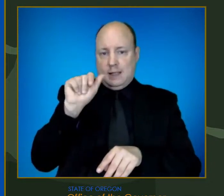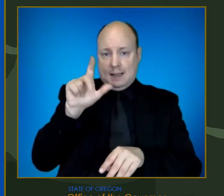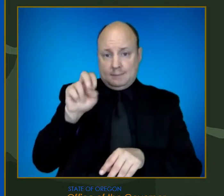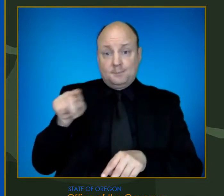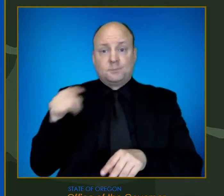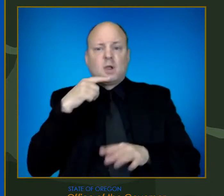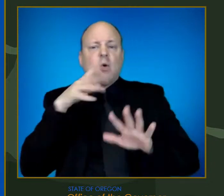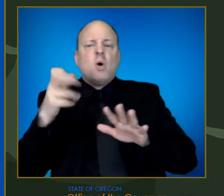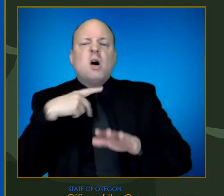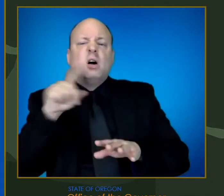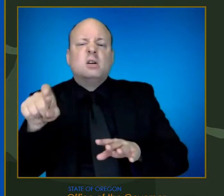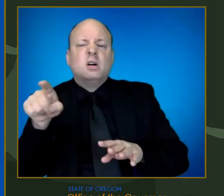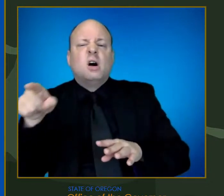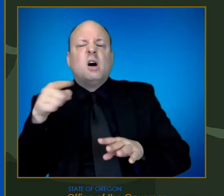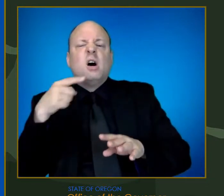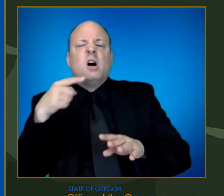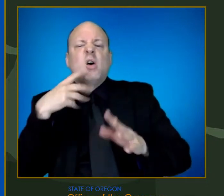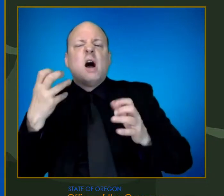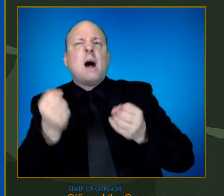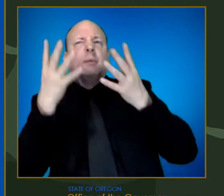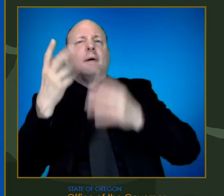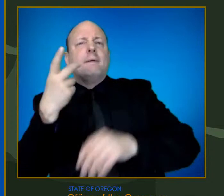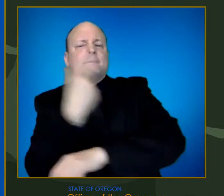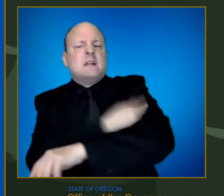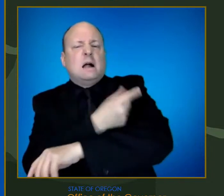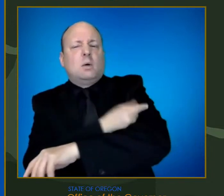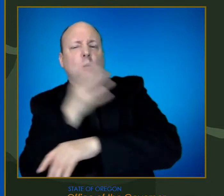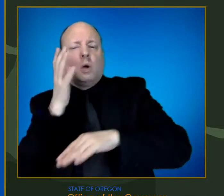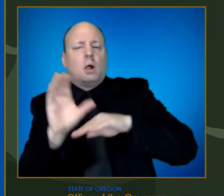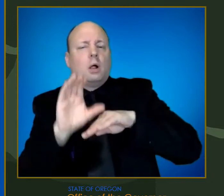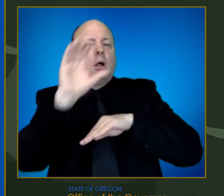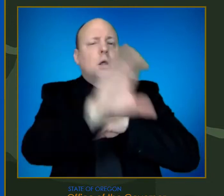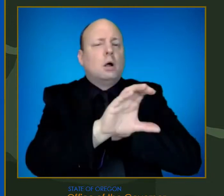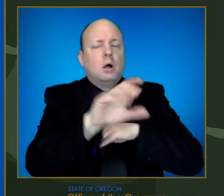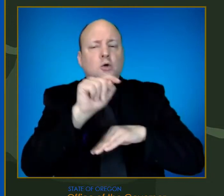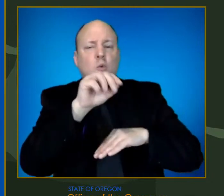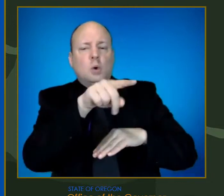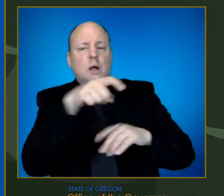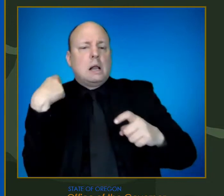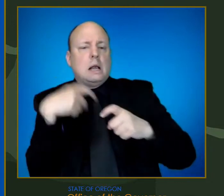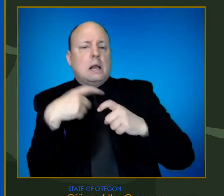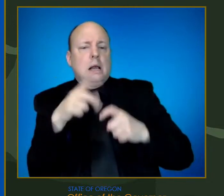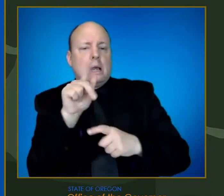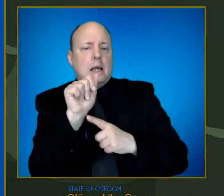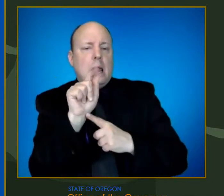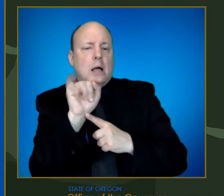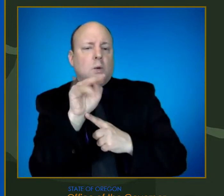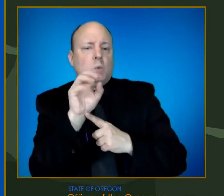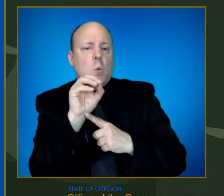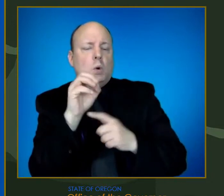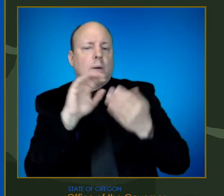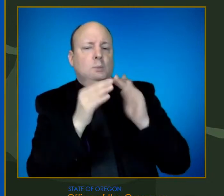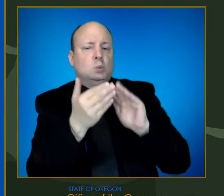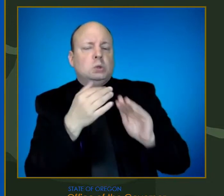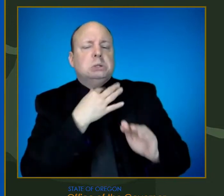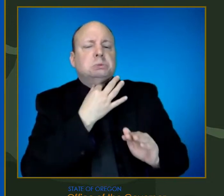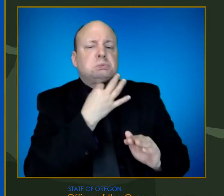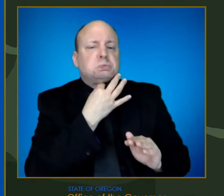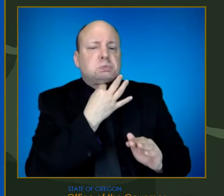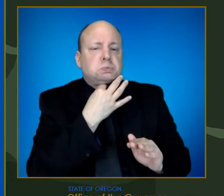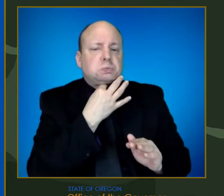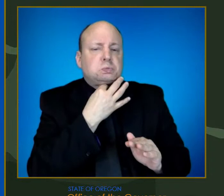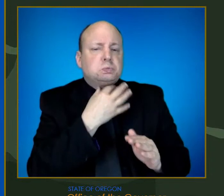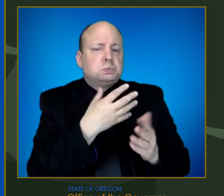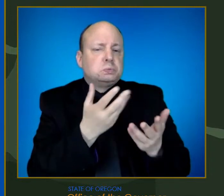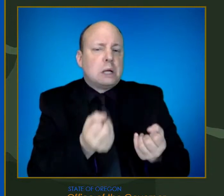for the Hispanic community or Latino community in massive vaccination sites, such as the Oregon Convention Center?